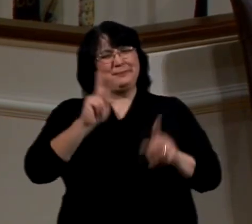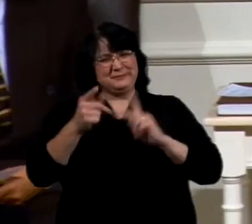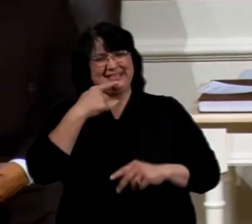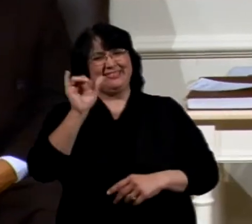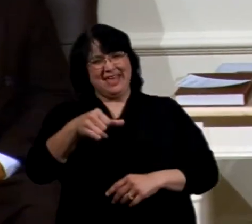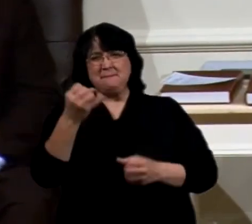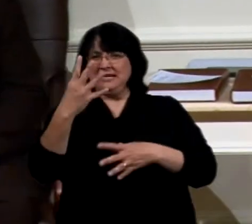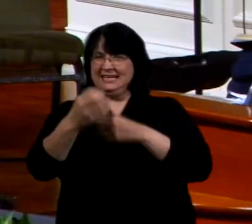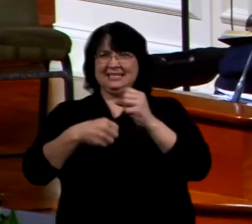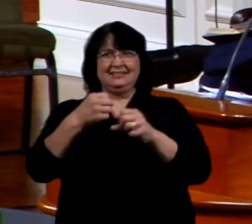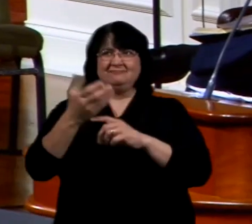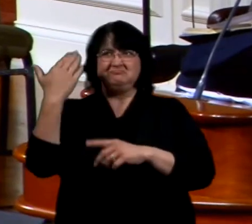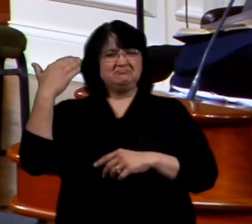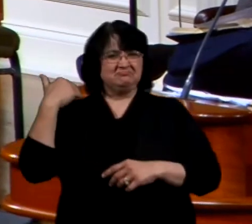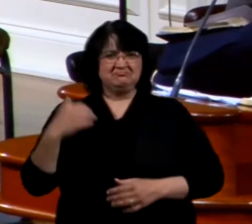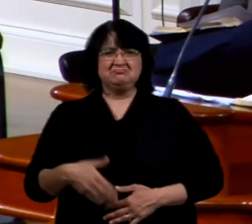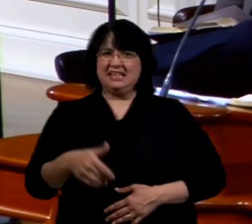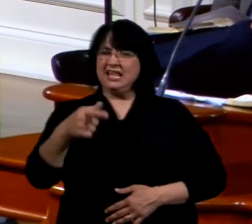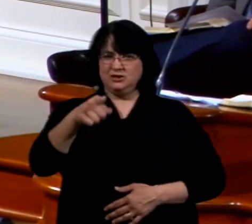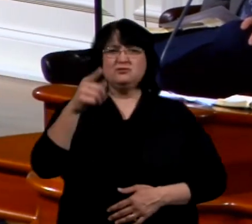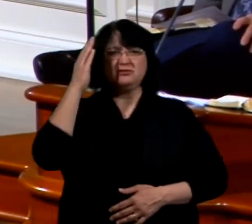I called their name, you would know their name.